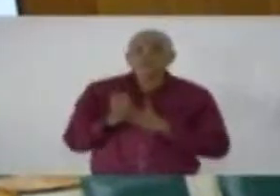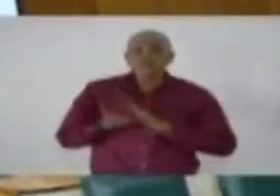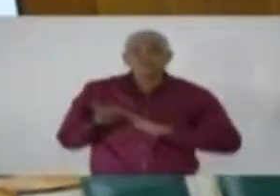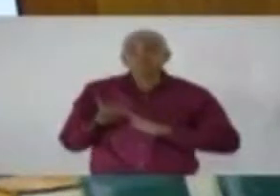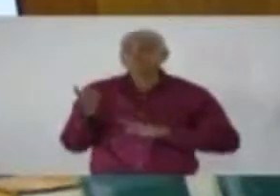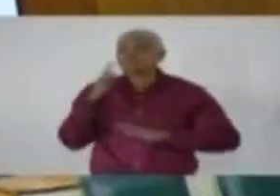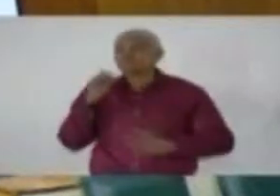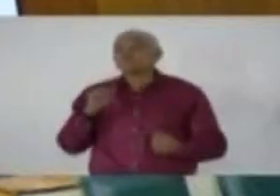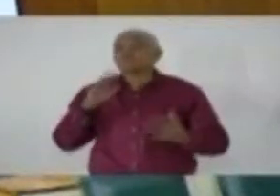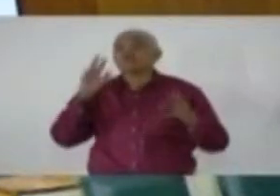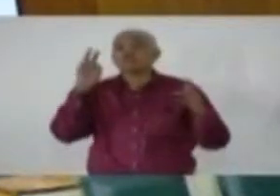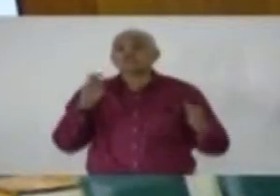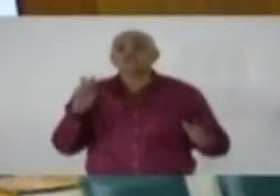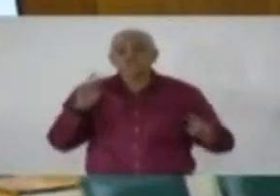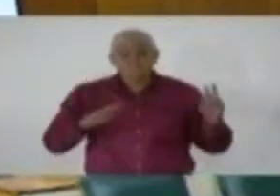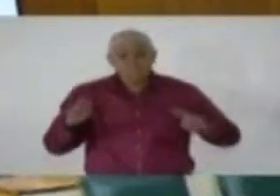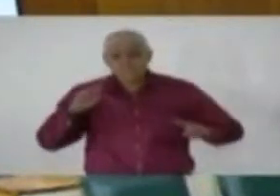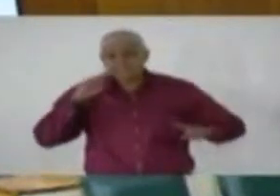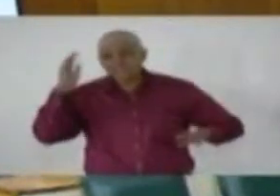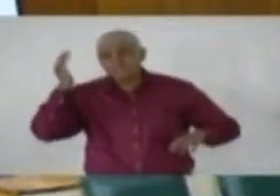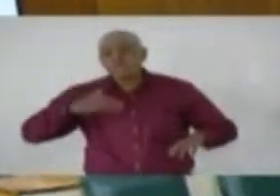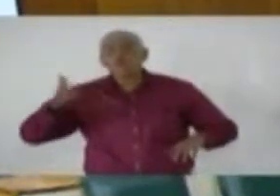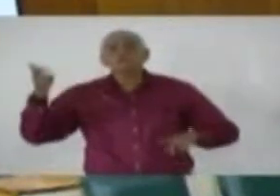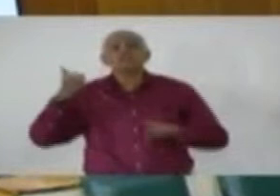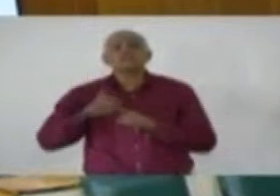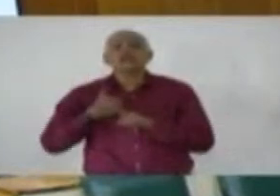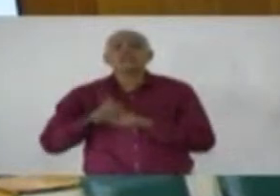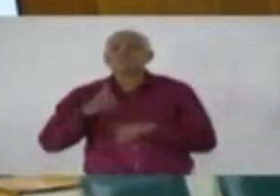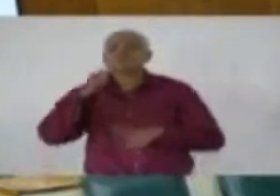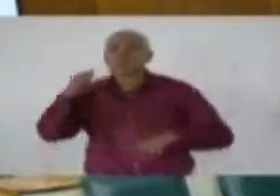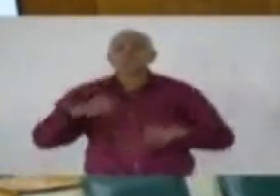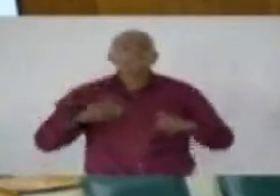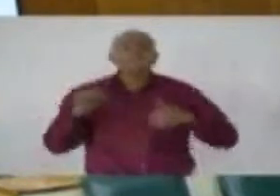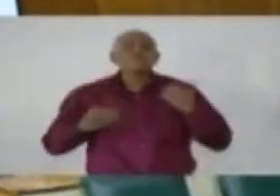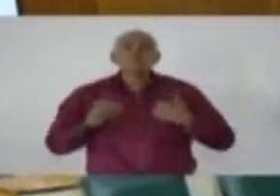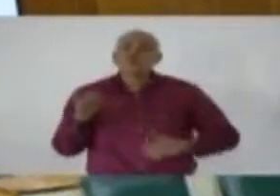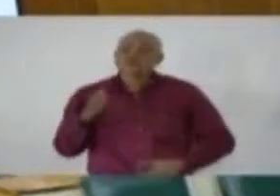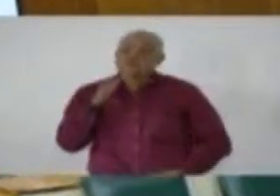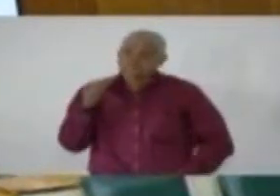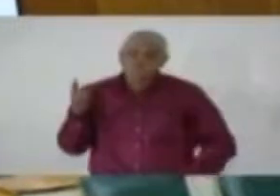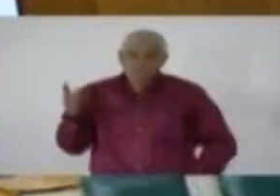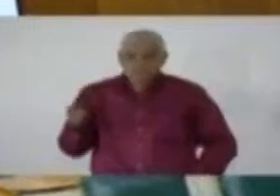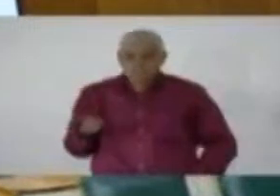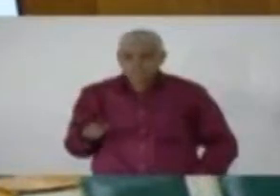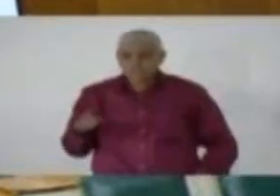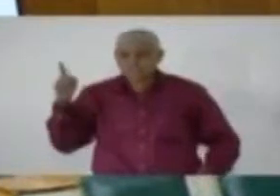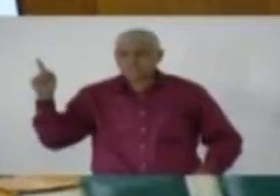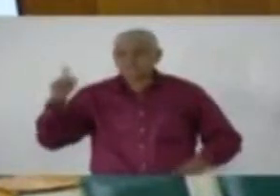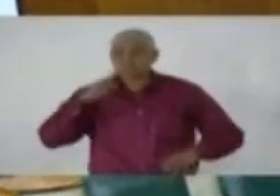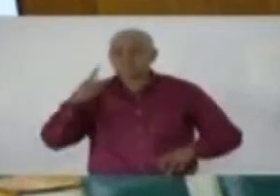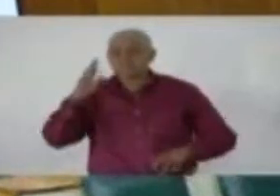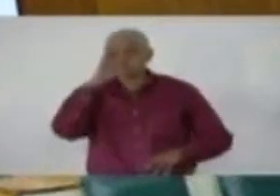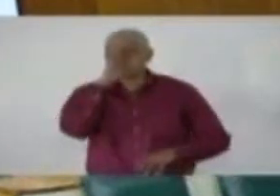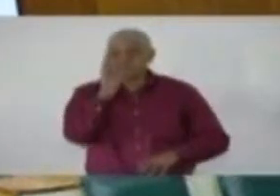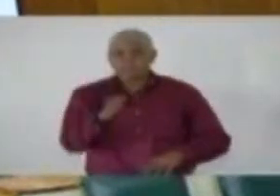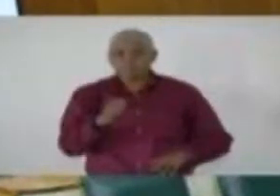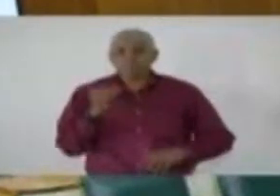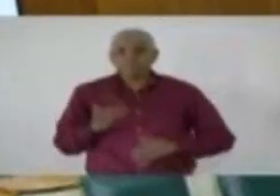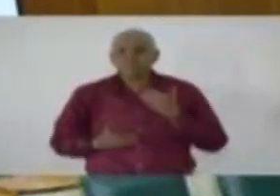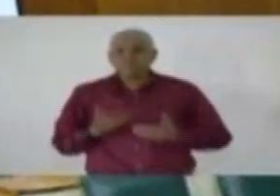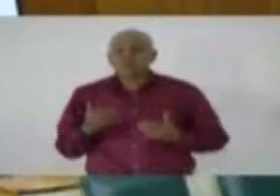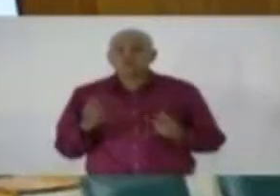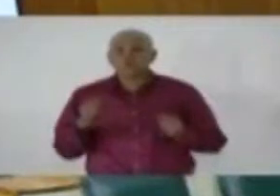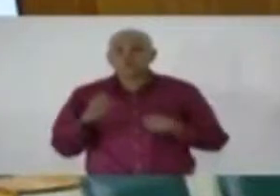He faces issues up front. He is not emotional. He is deliberative, and he